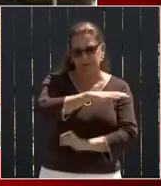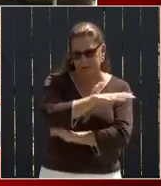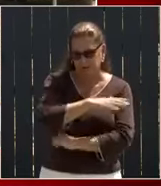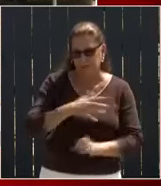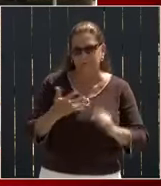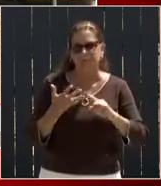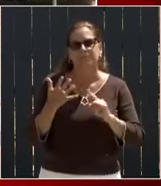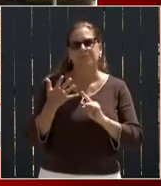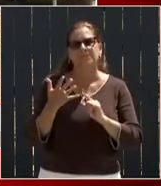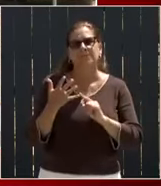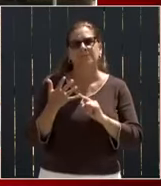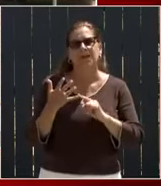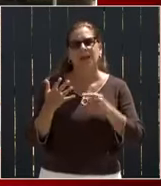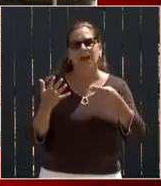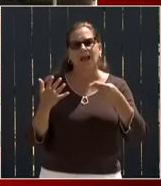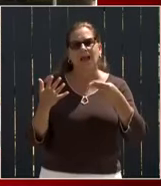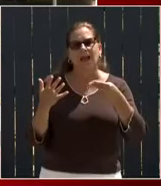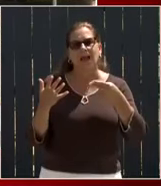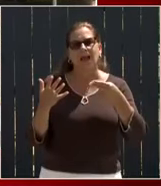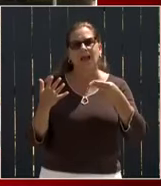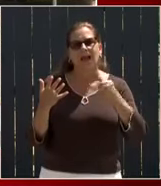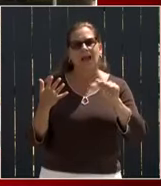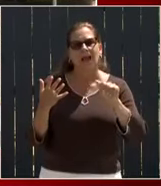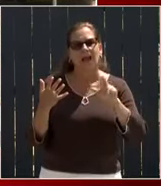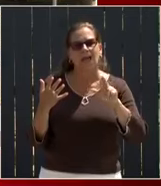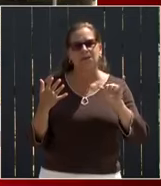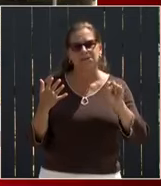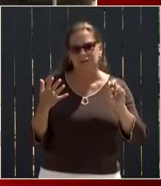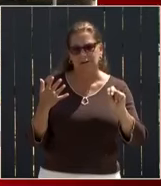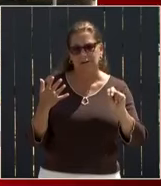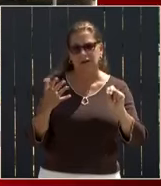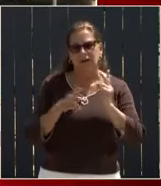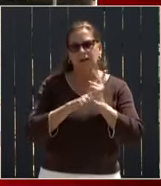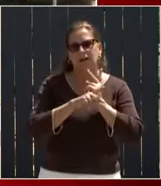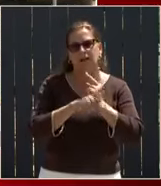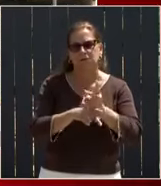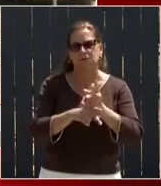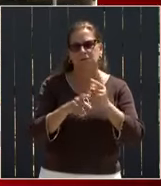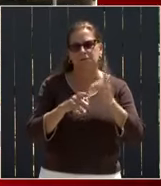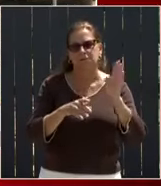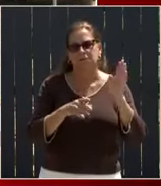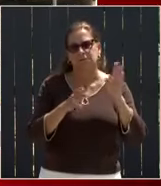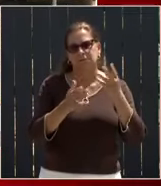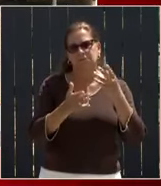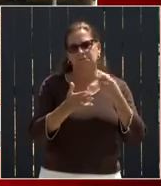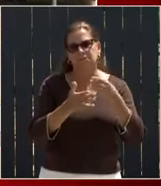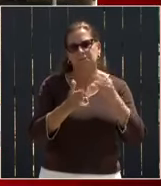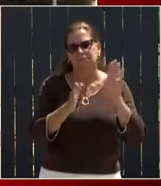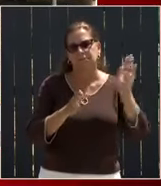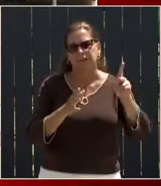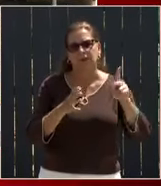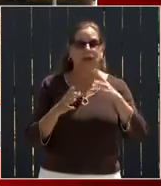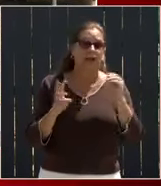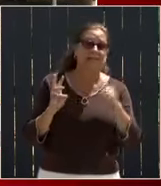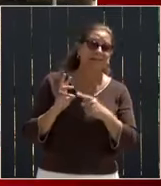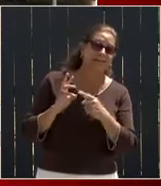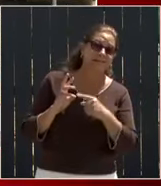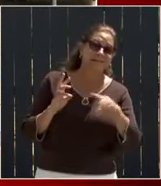represented by Merrick Malone and Dean Harrison, and the Marshall Heights Community Development Organization, represented